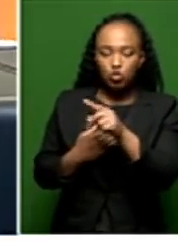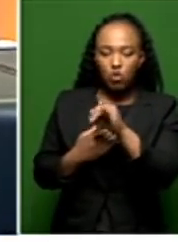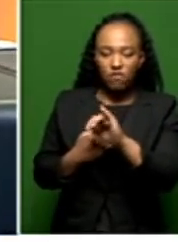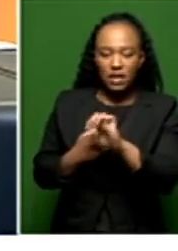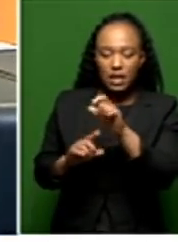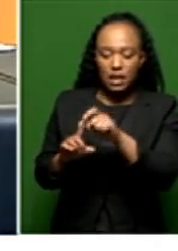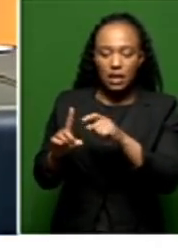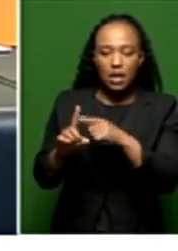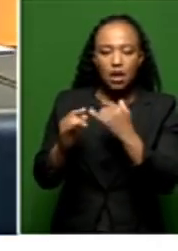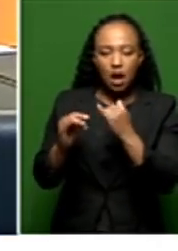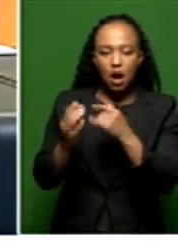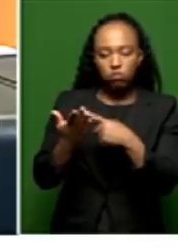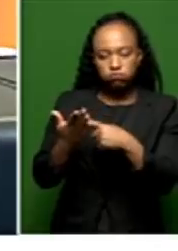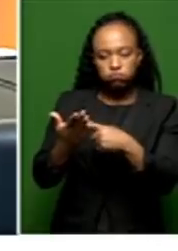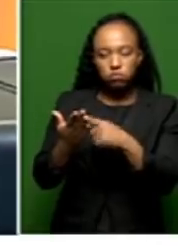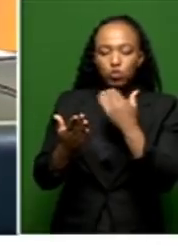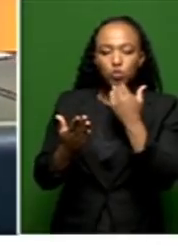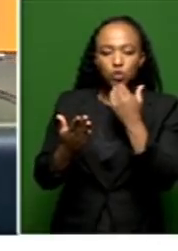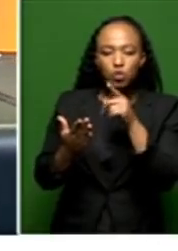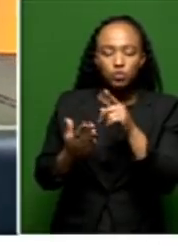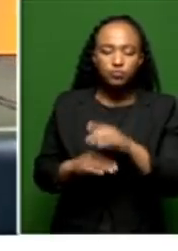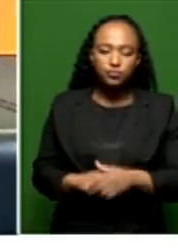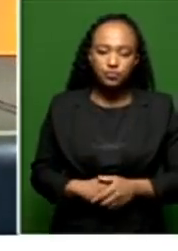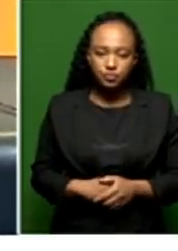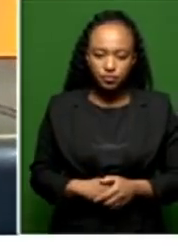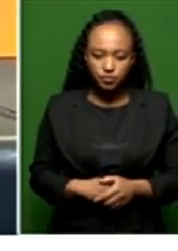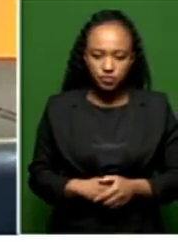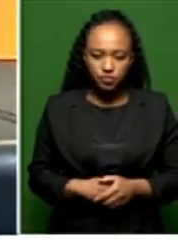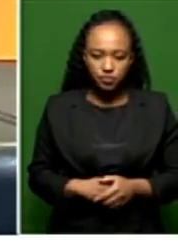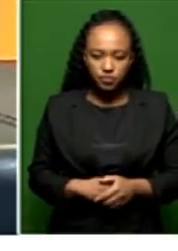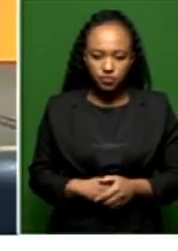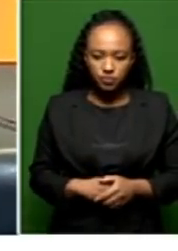is chatting to on the floor. Sophie.